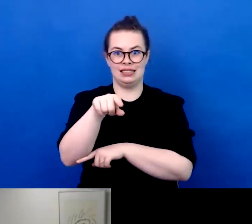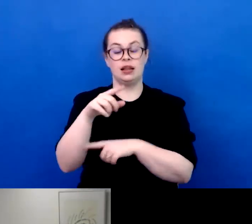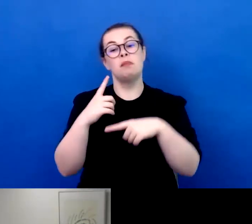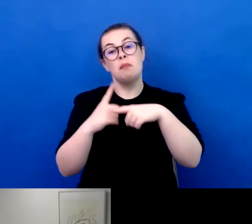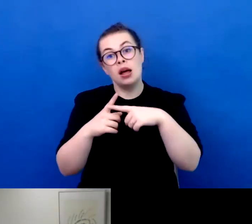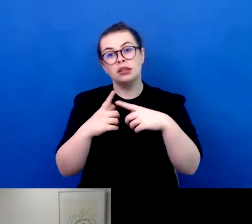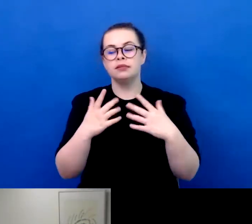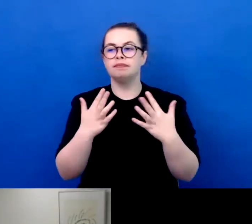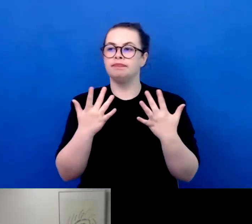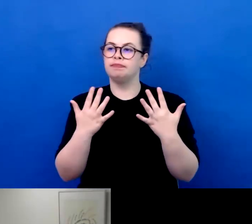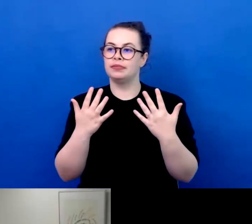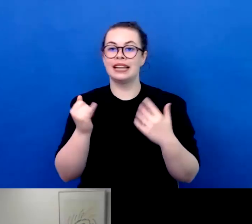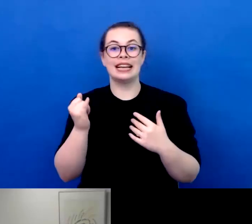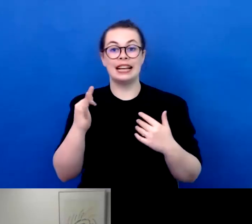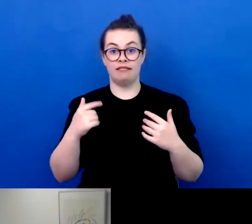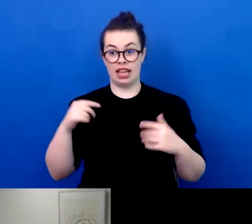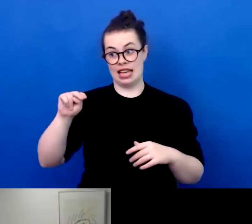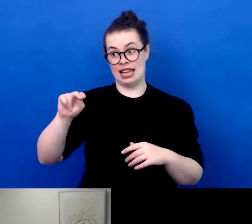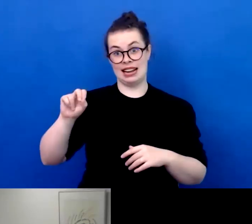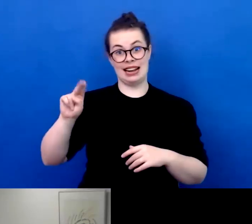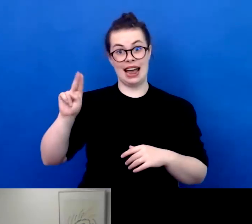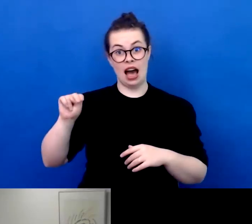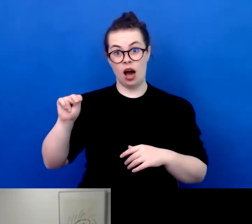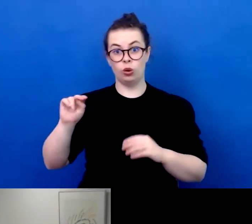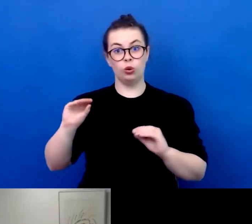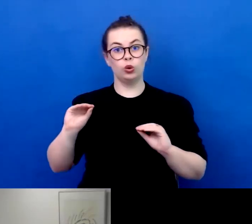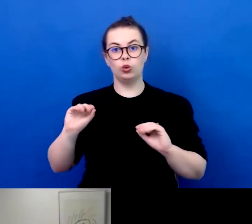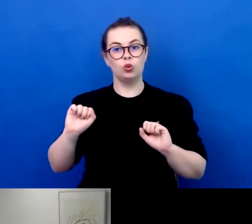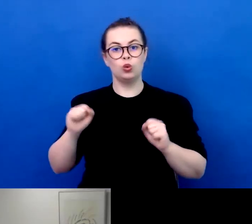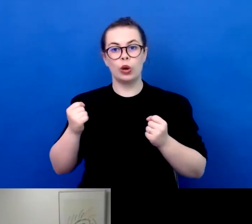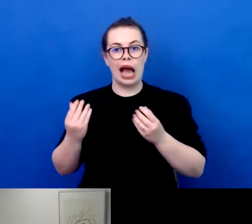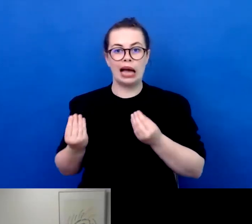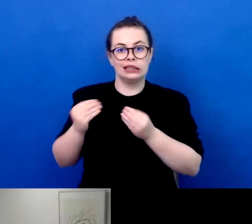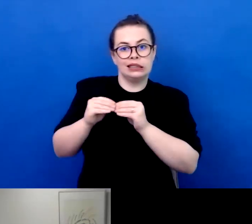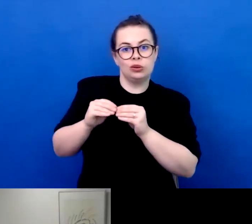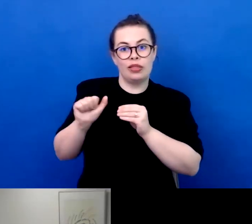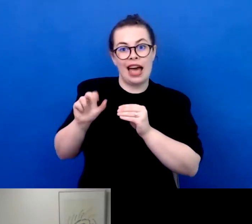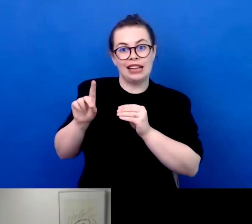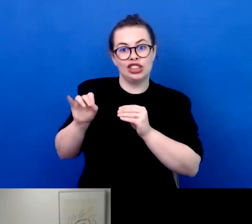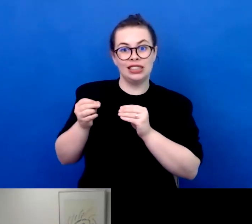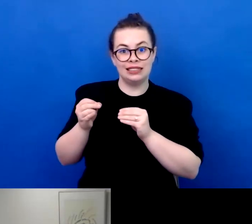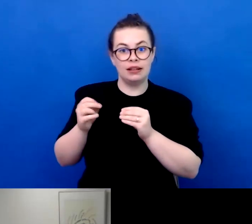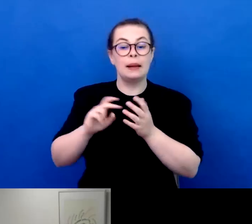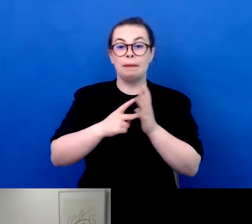can compose the noun in the context of the adjective, you get a reduction of the N400, and